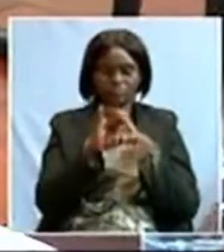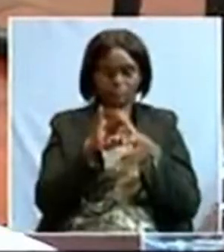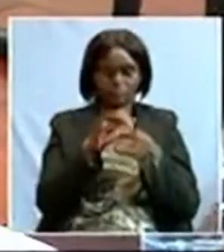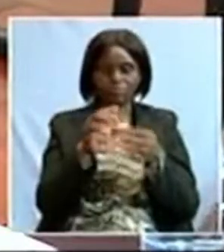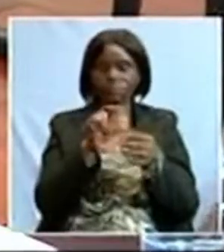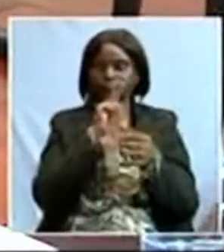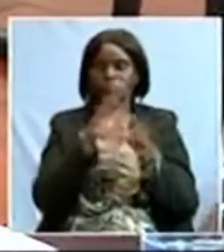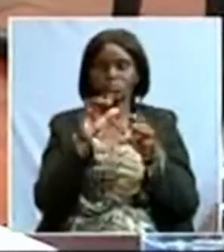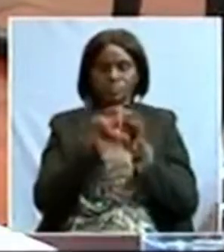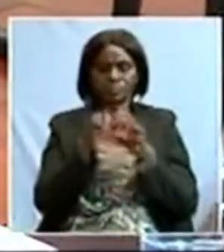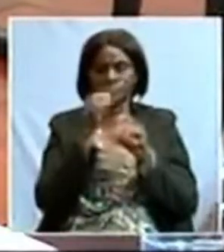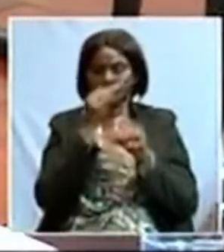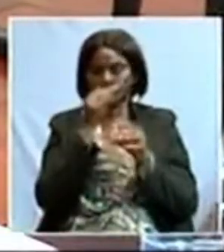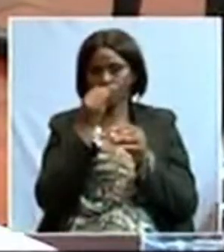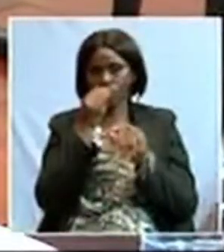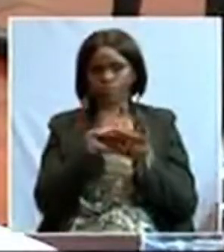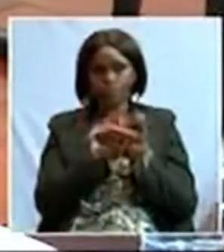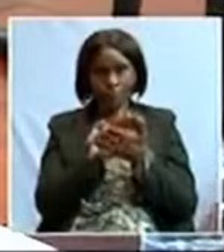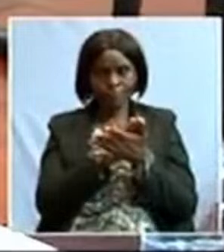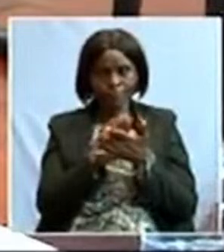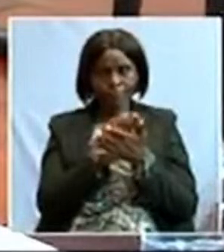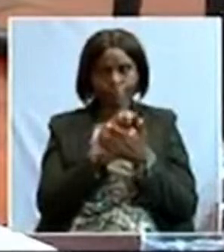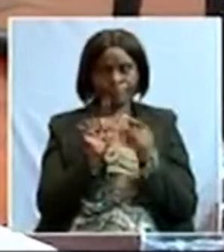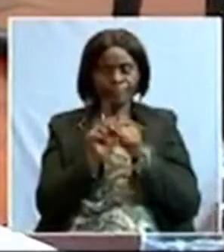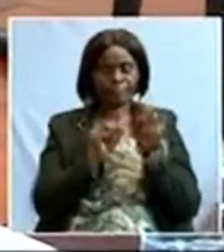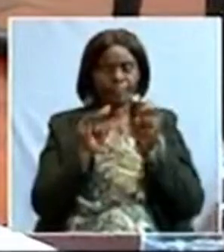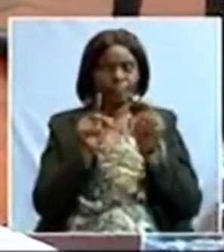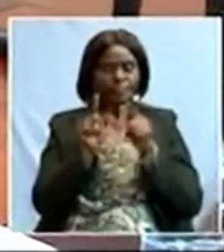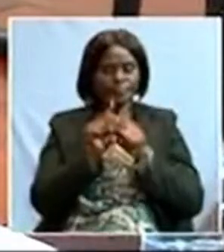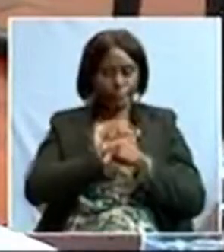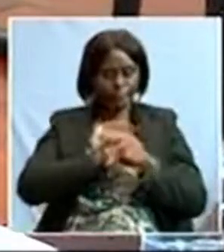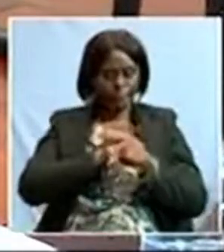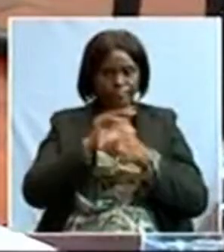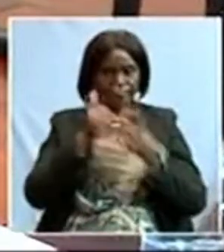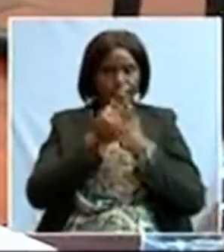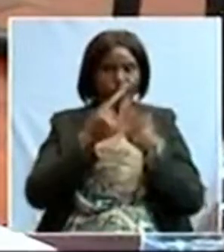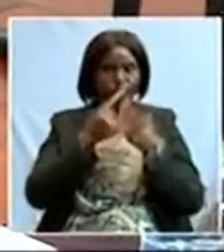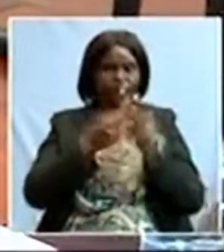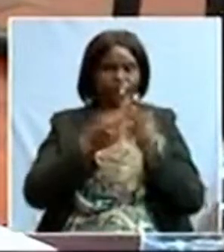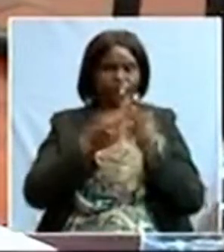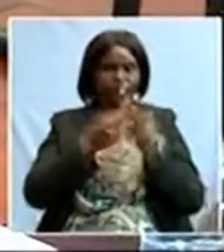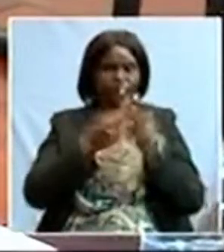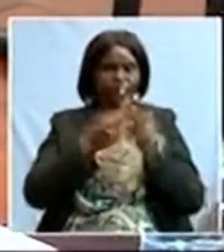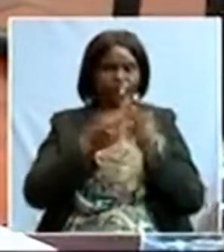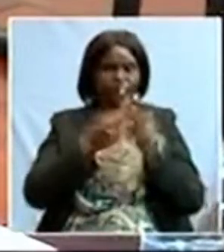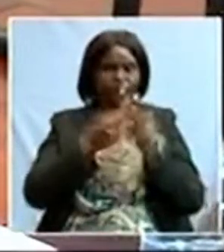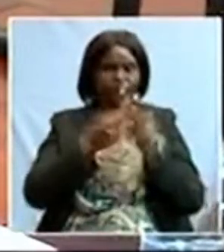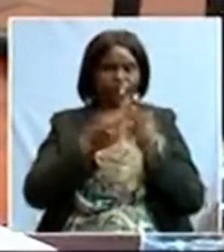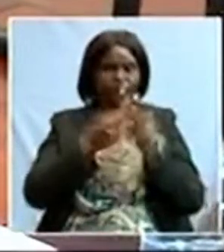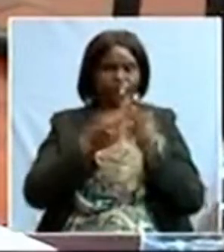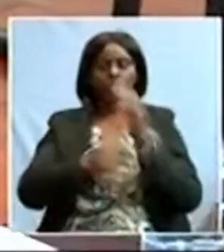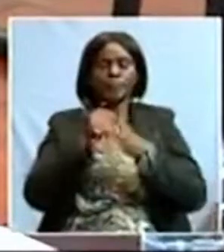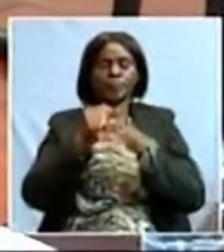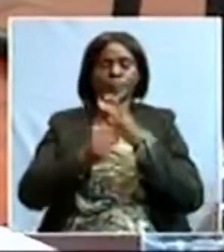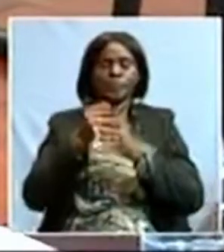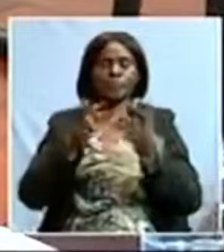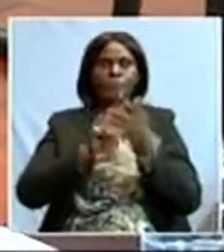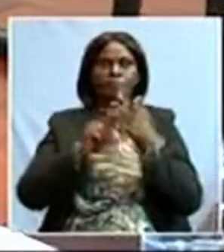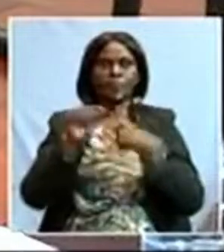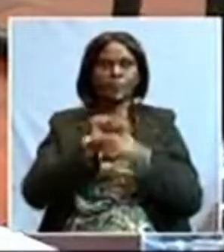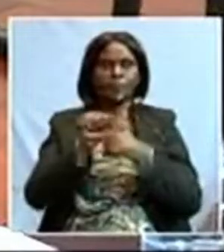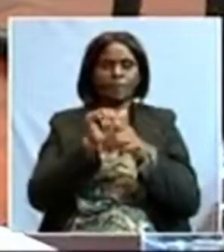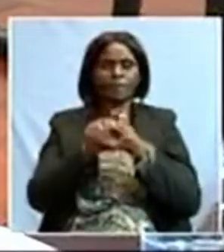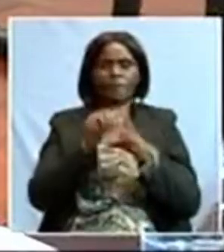in food hygiene. Cause of the query. Management regrets that the set target number of butchery owners to be trained in